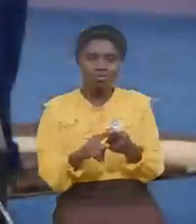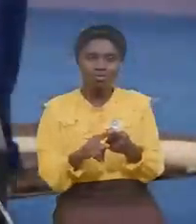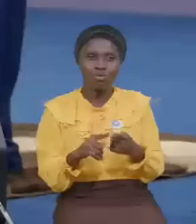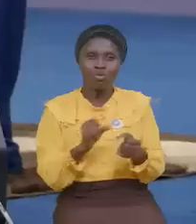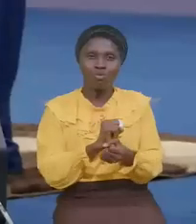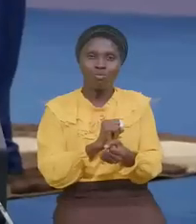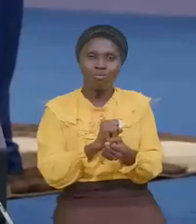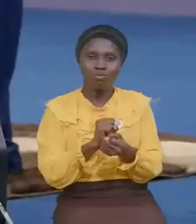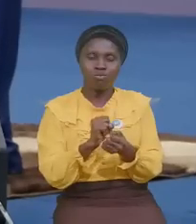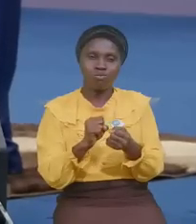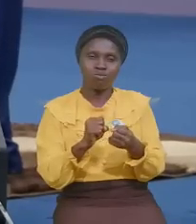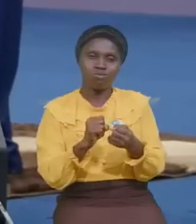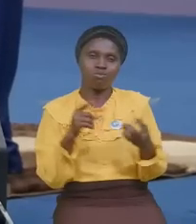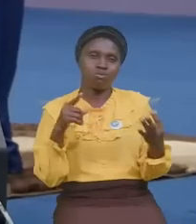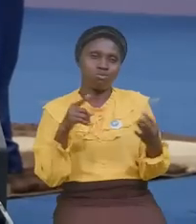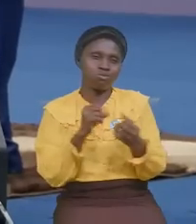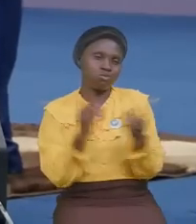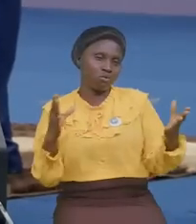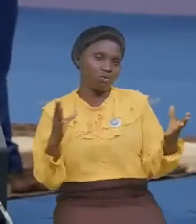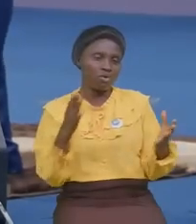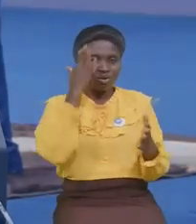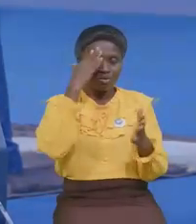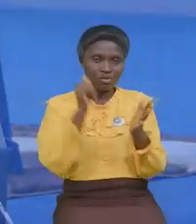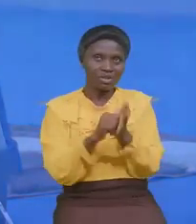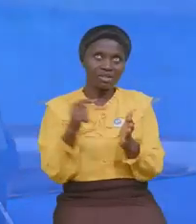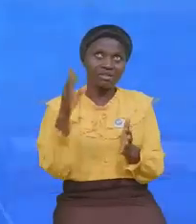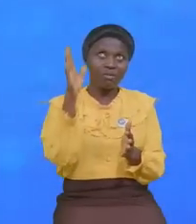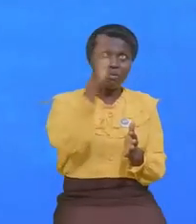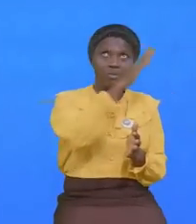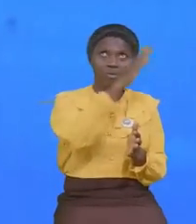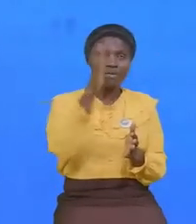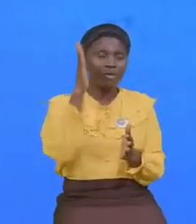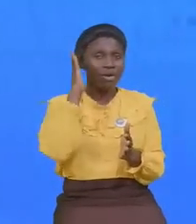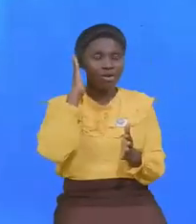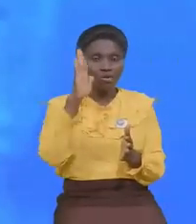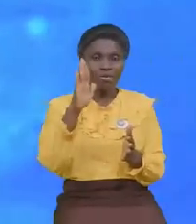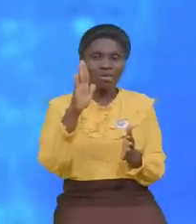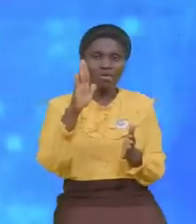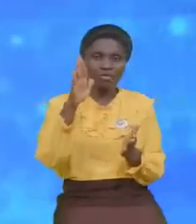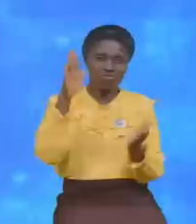is oozing out. It will soon become nothing.